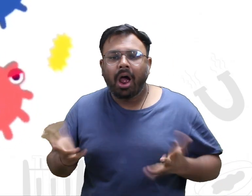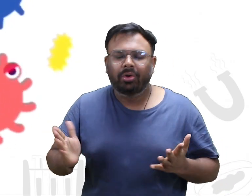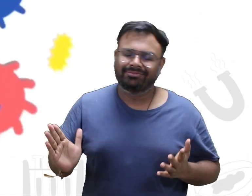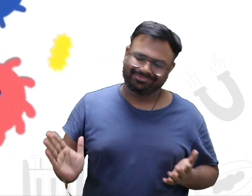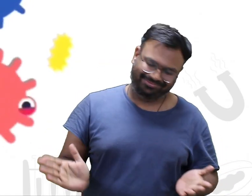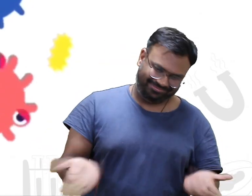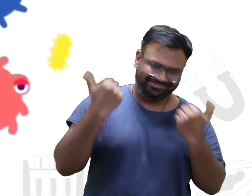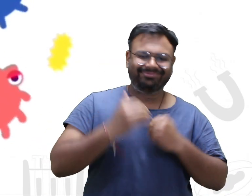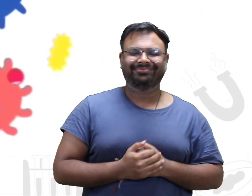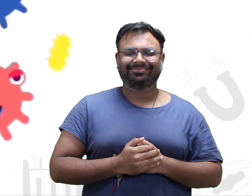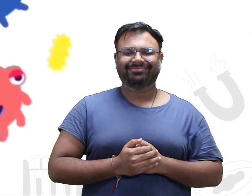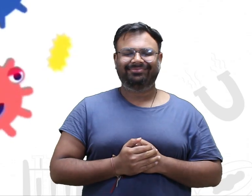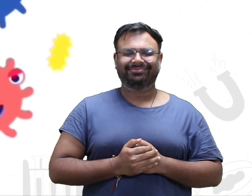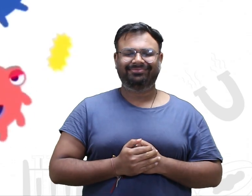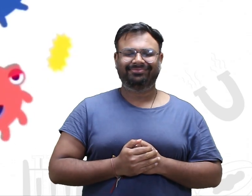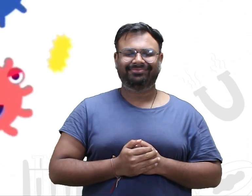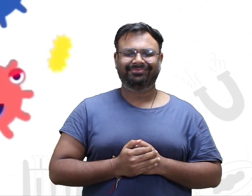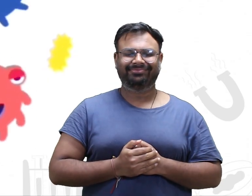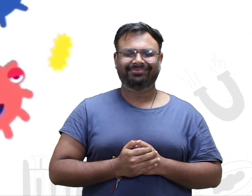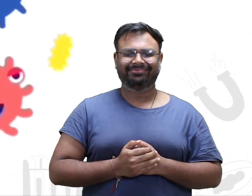microbes in contaminated food.